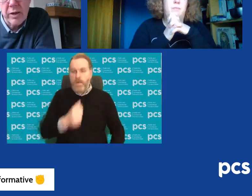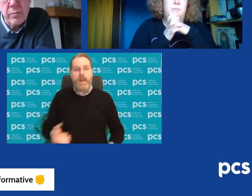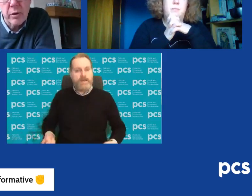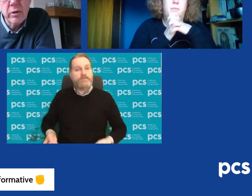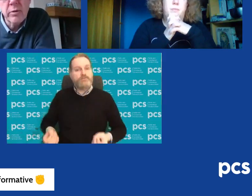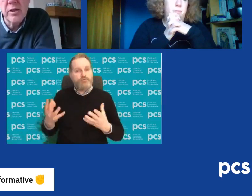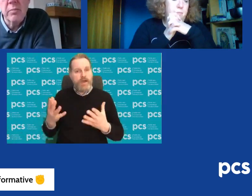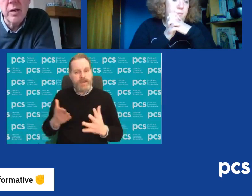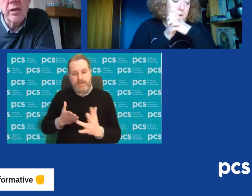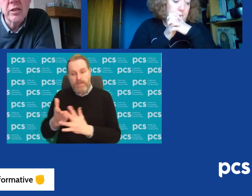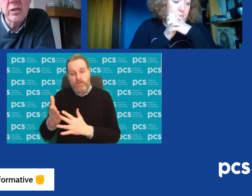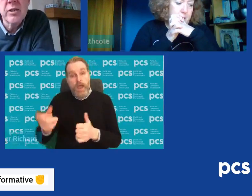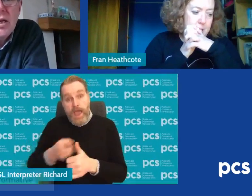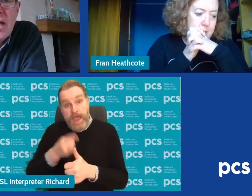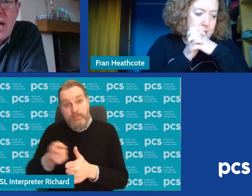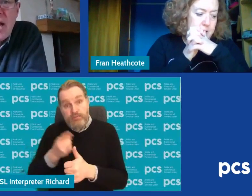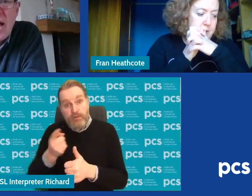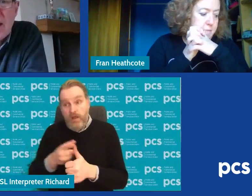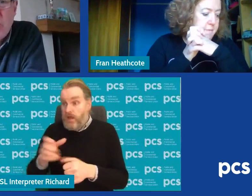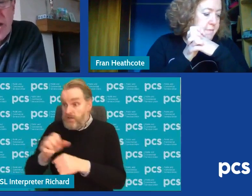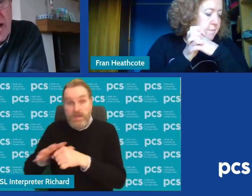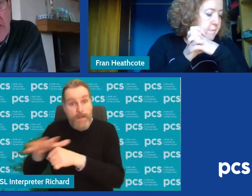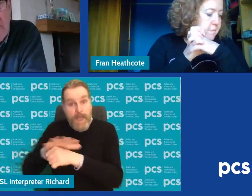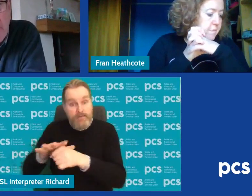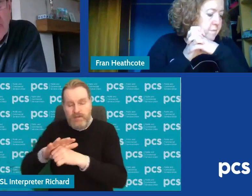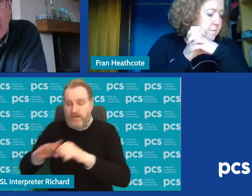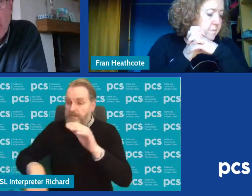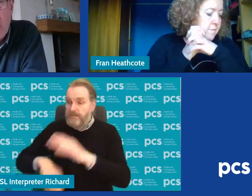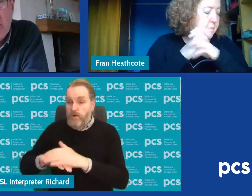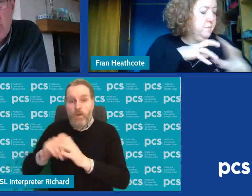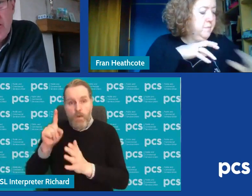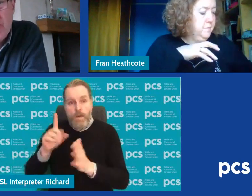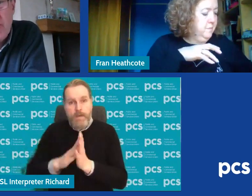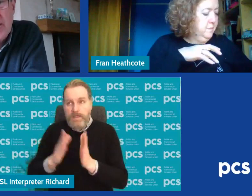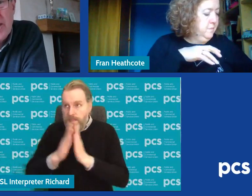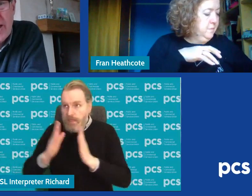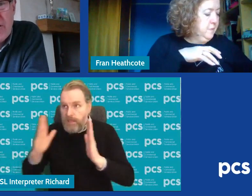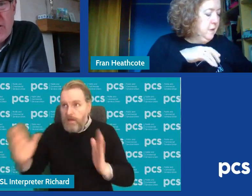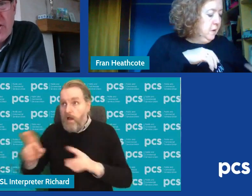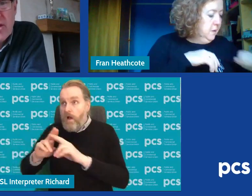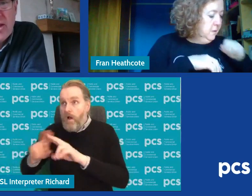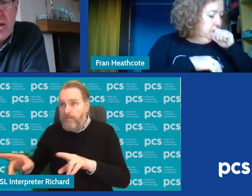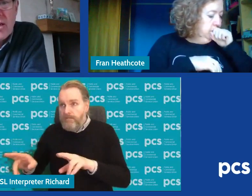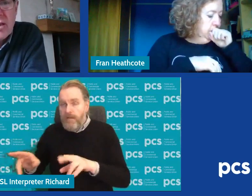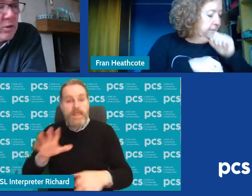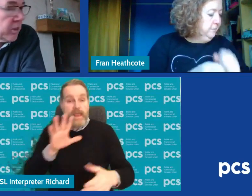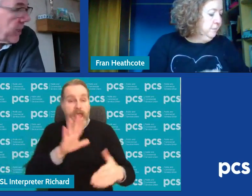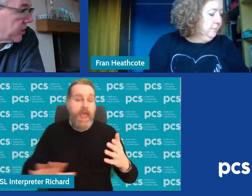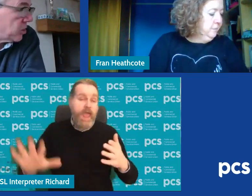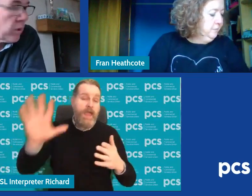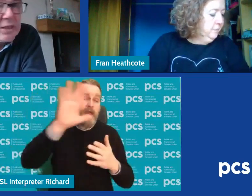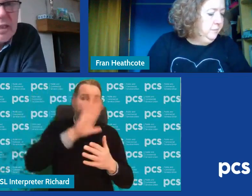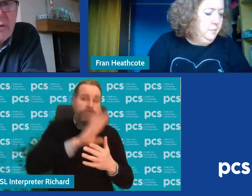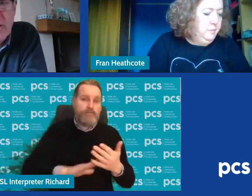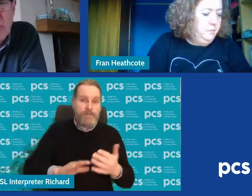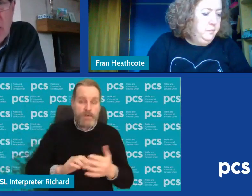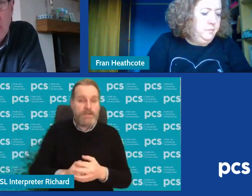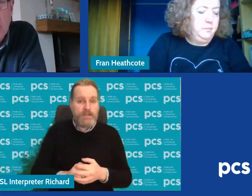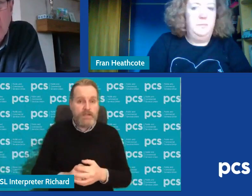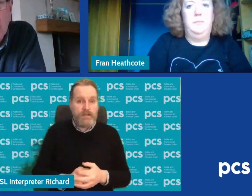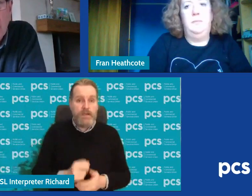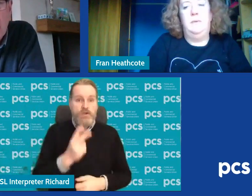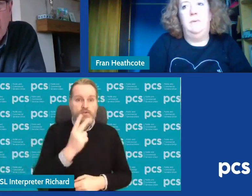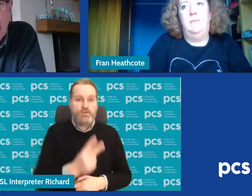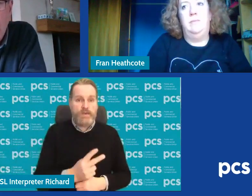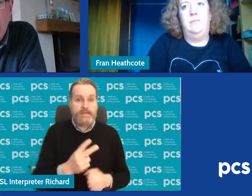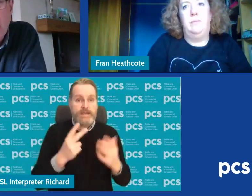all of April in some cases, and we're going to have everybody out in an all-out strike on the 28th. Now, today is the 27th of